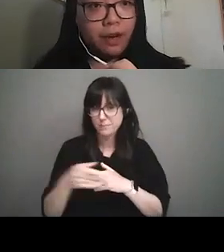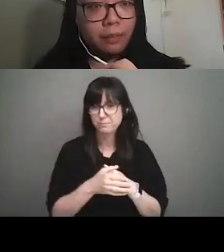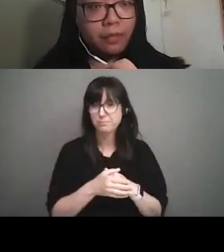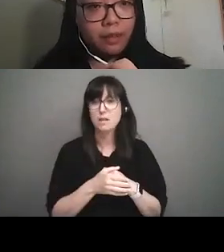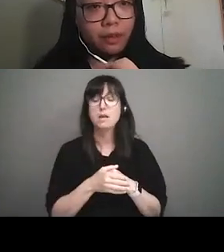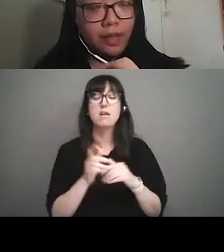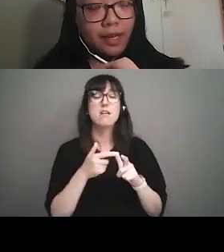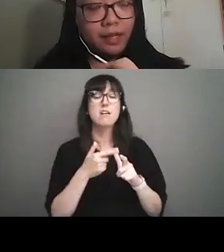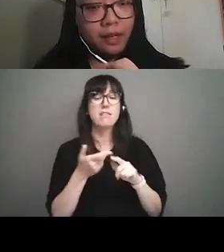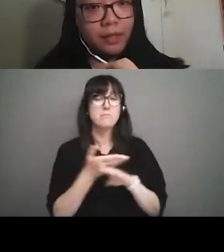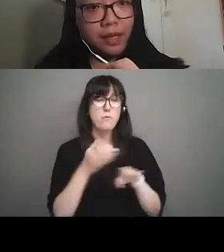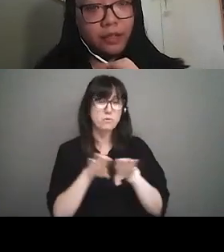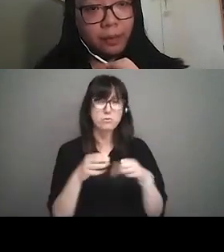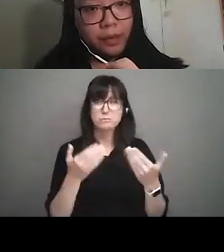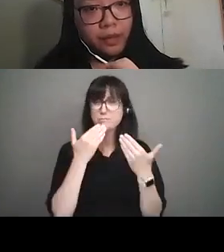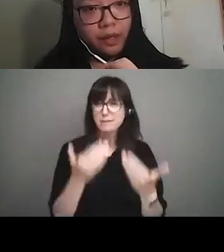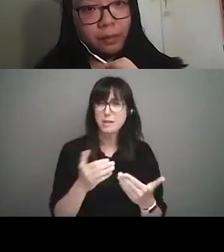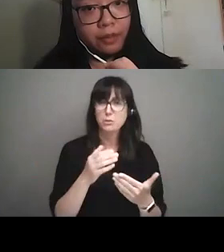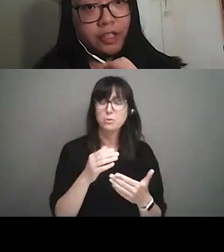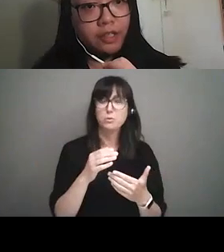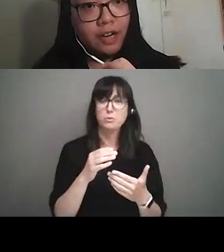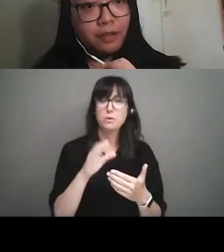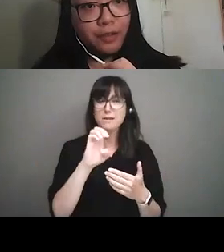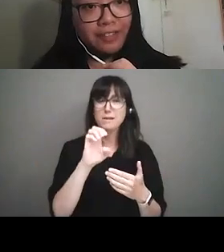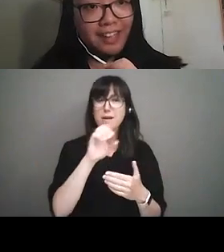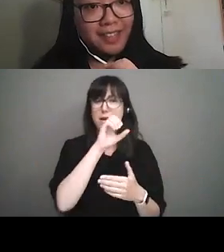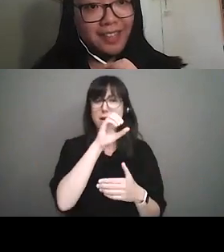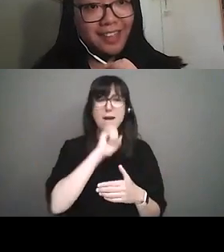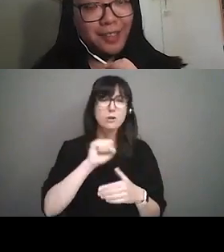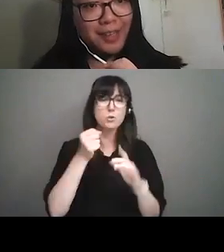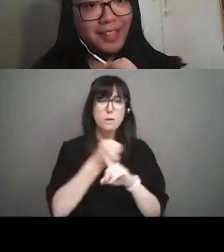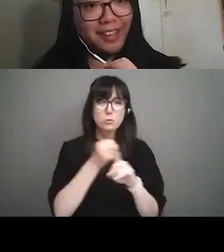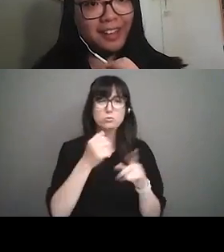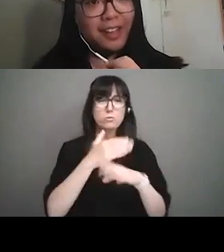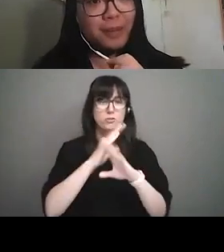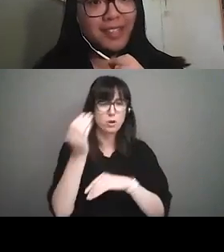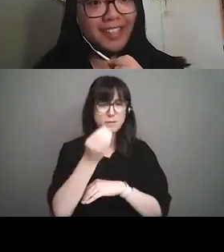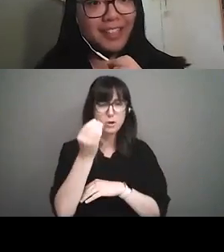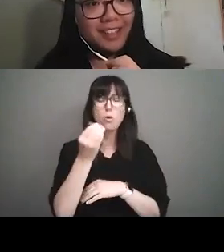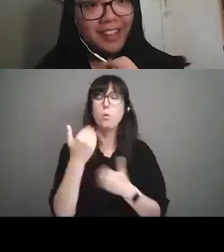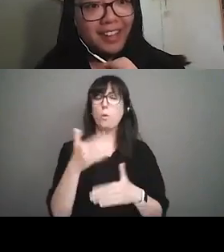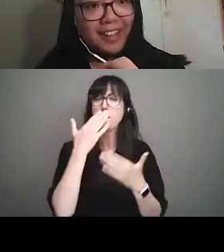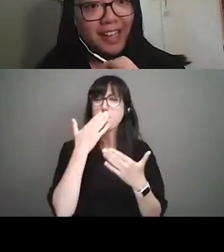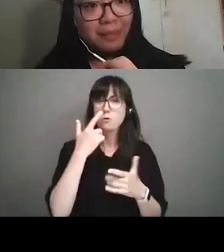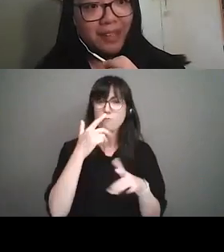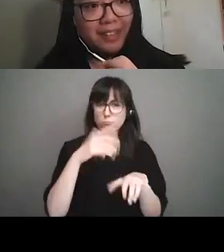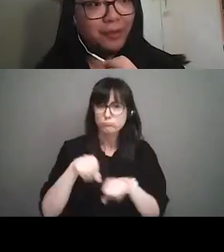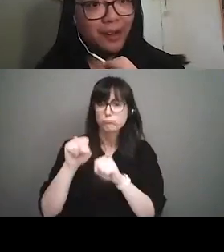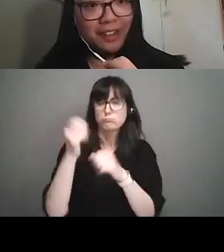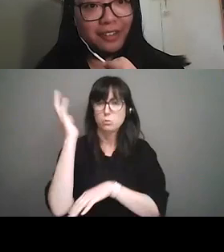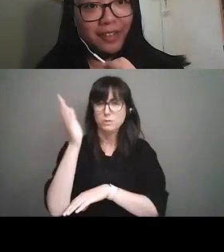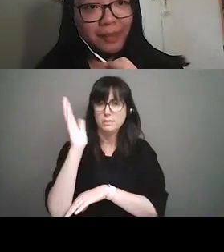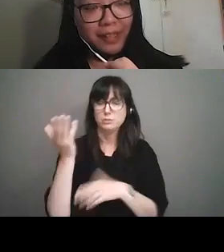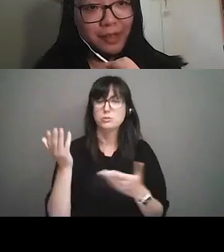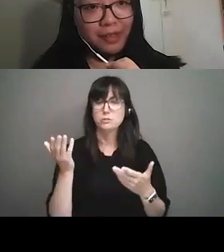off, thanking the Elder Abuse Prevention Ontario for inviting us today here to make the presentation. It has been a real